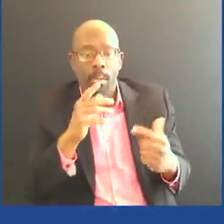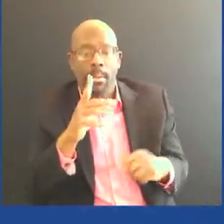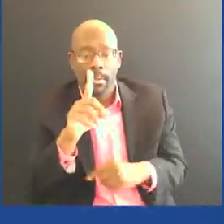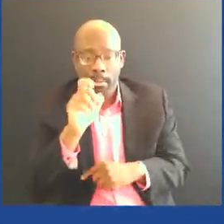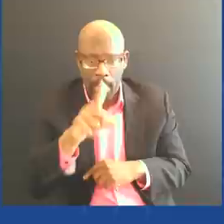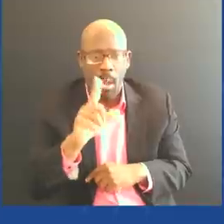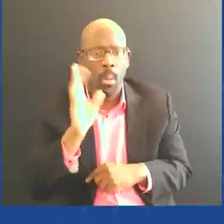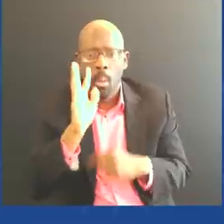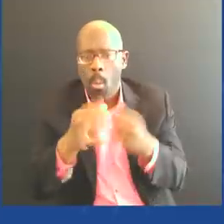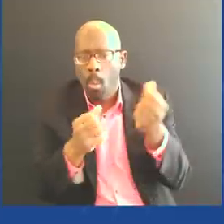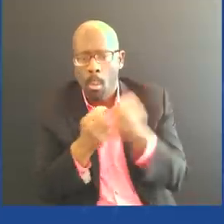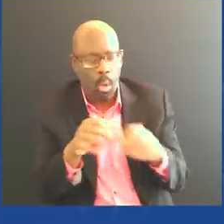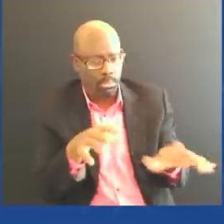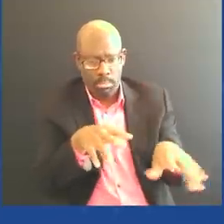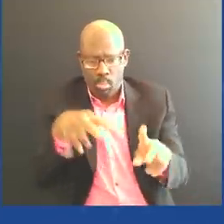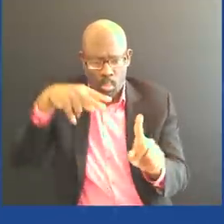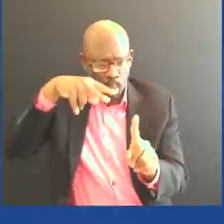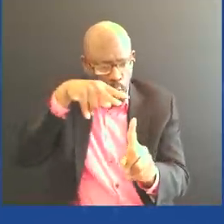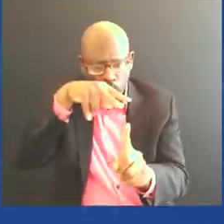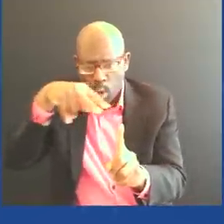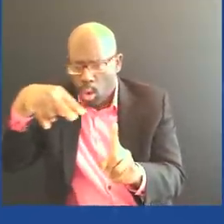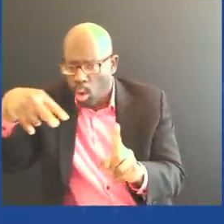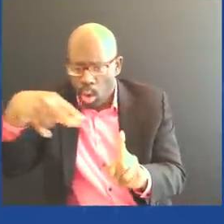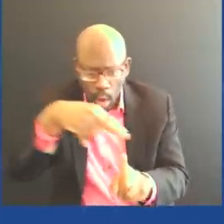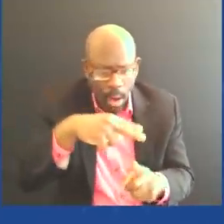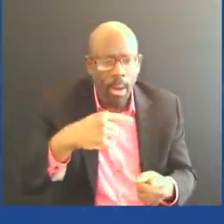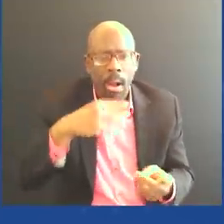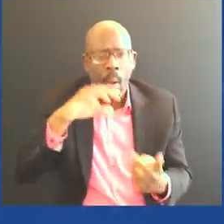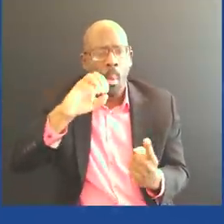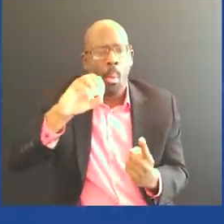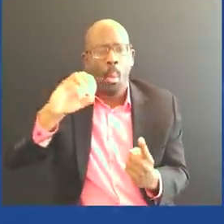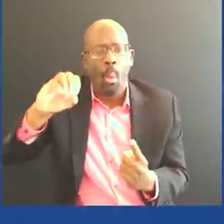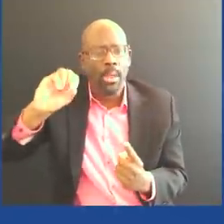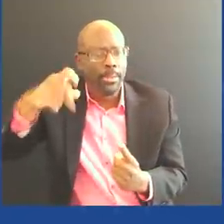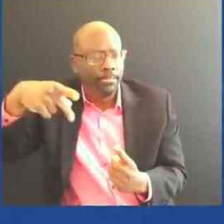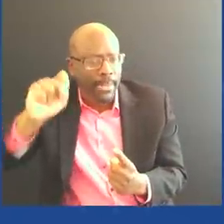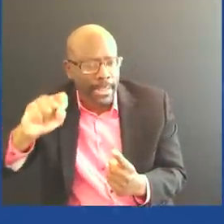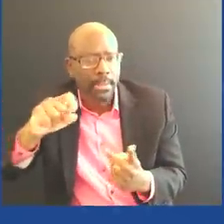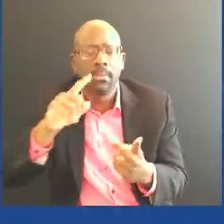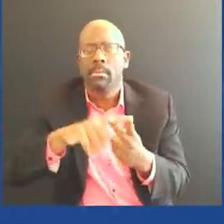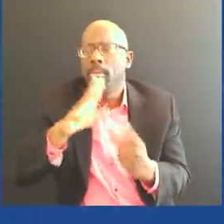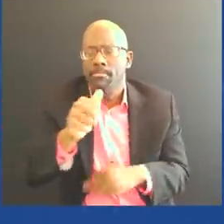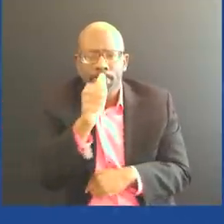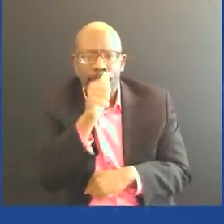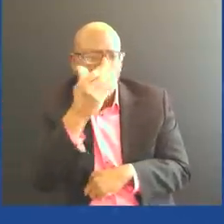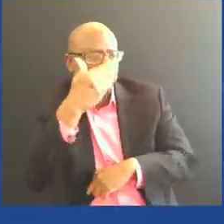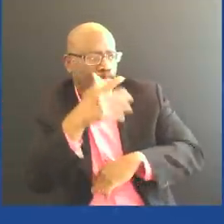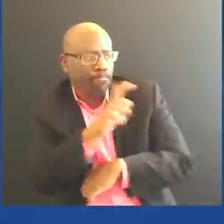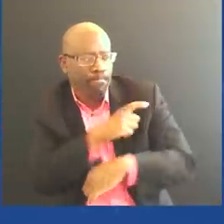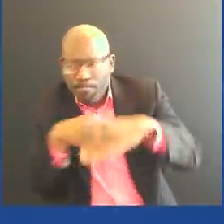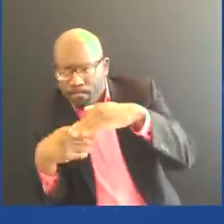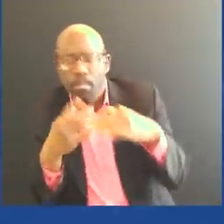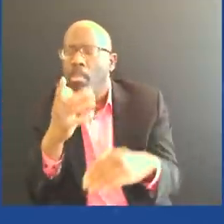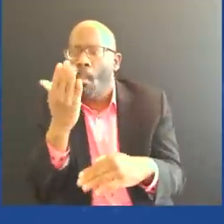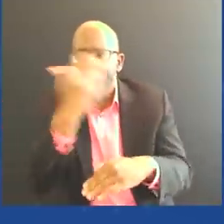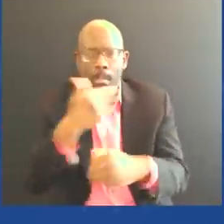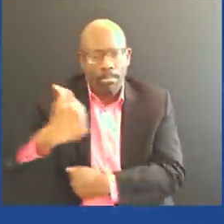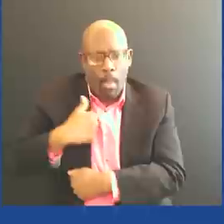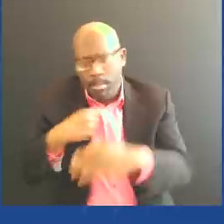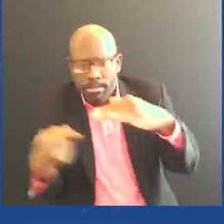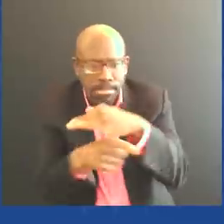strike missions. Thank you all for allowing each of us the privilege to serve our nation as part of your Navy while proudly bearing the name